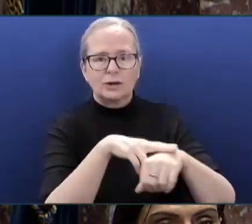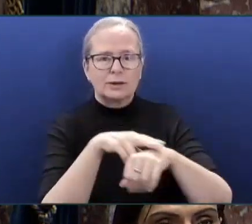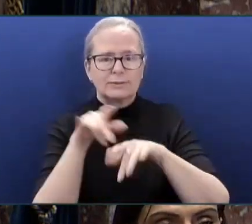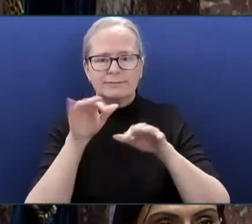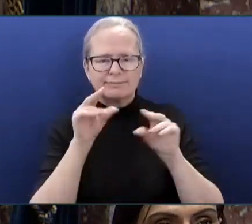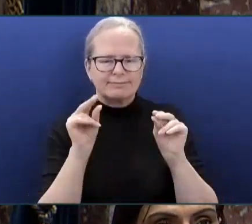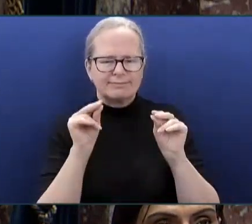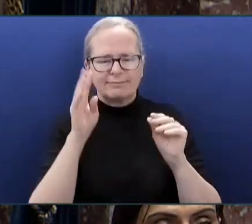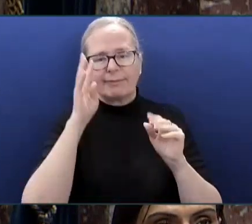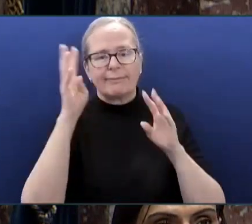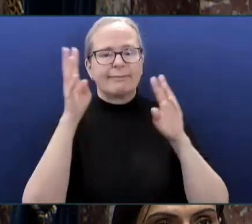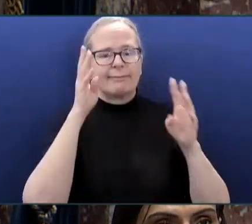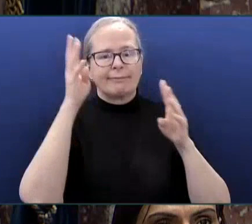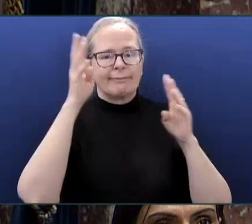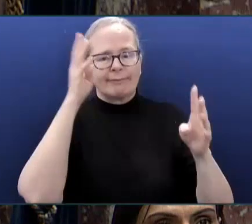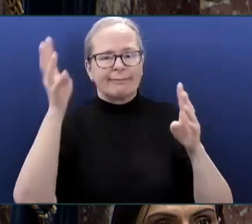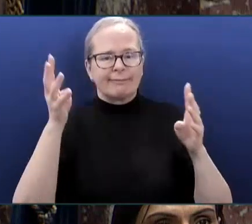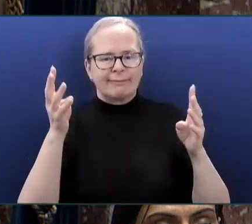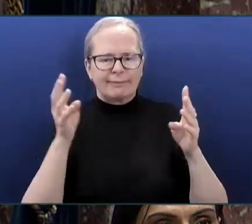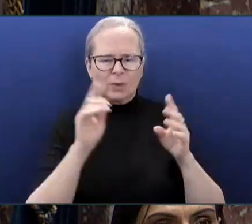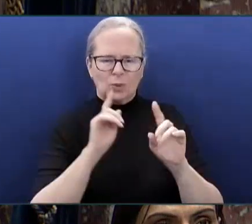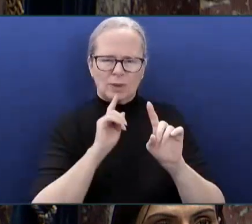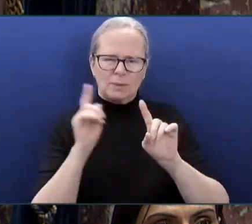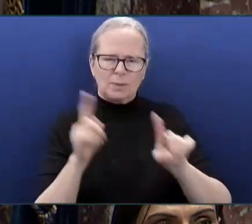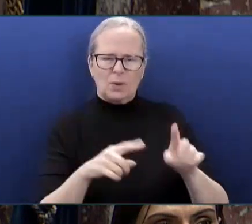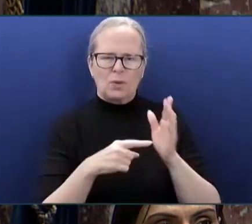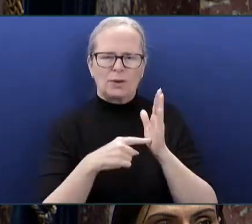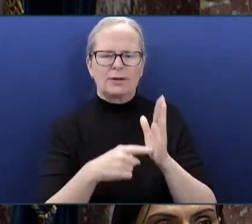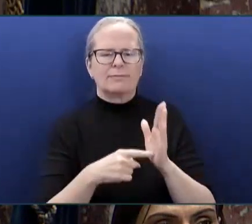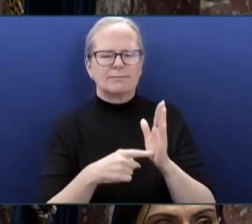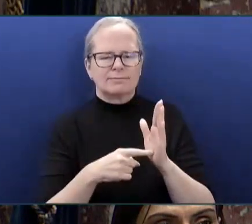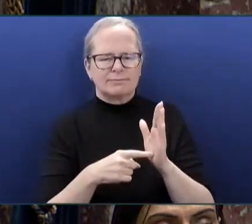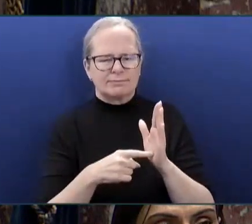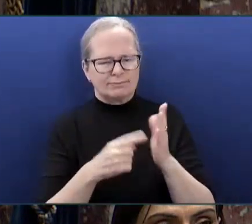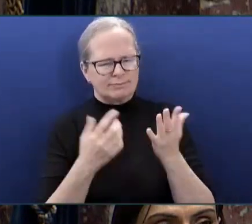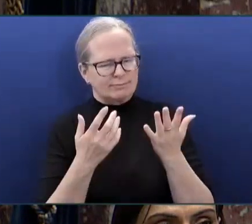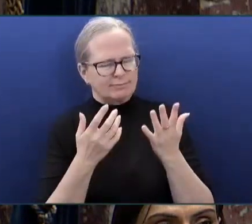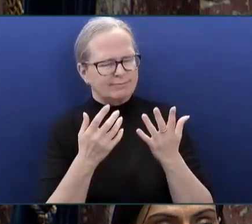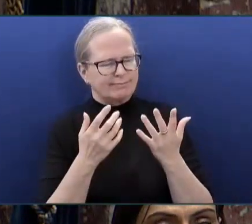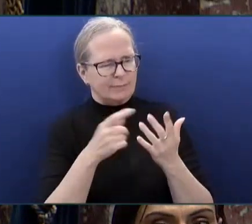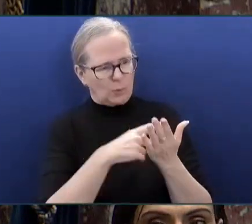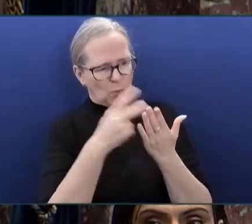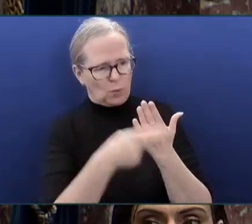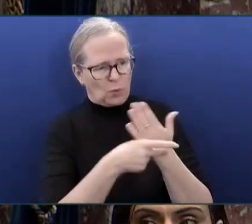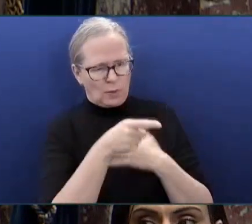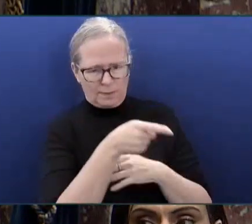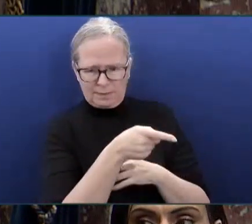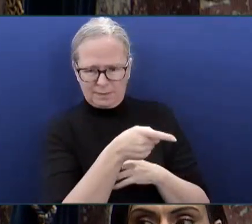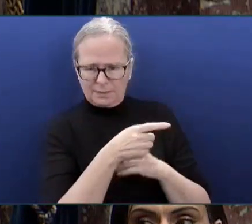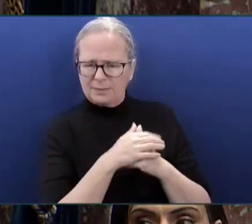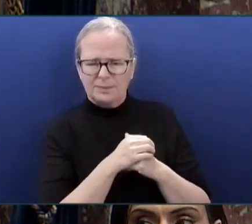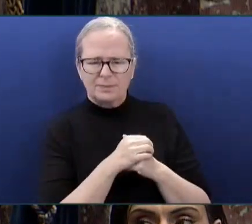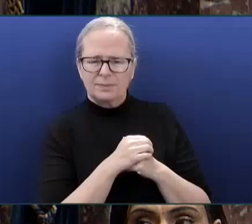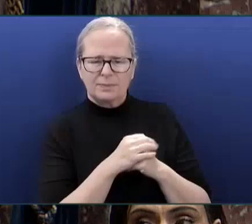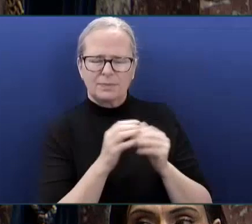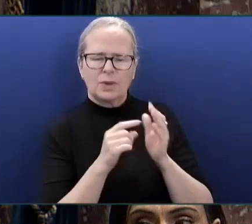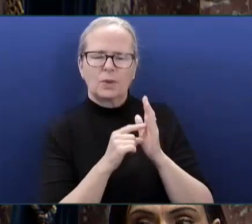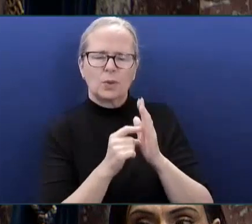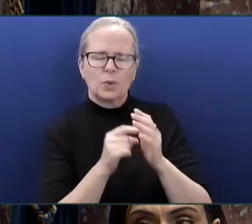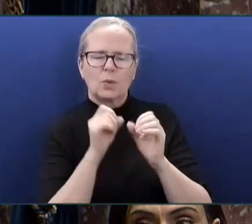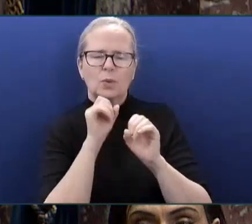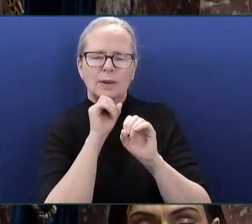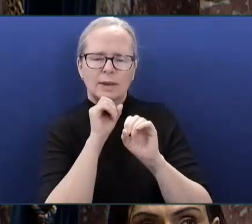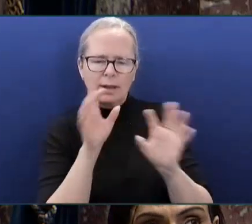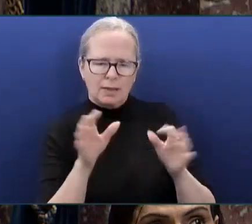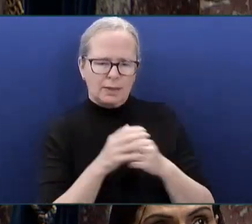are basically biosolids, Mr. Speaker. Carbon offsets are unreliable. Government